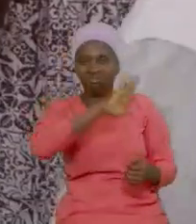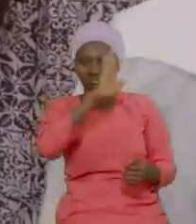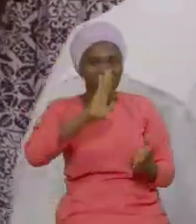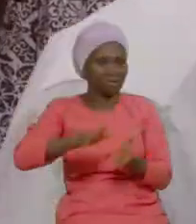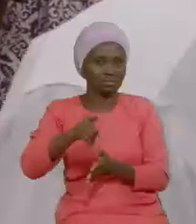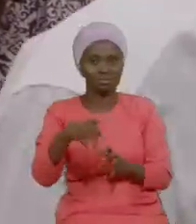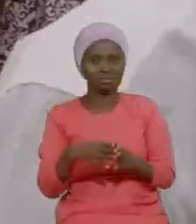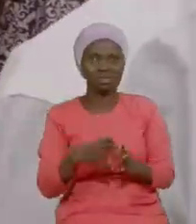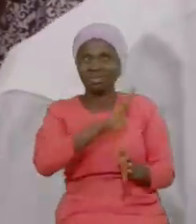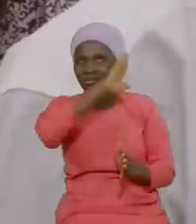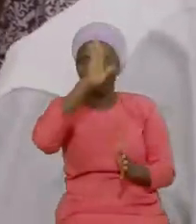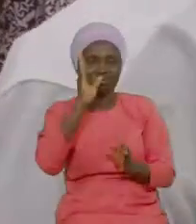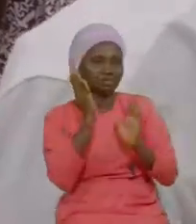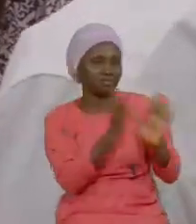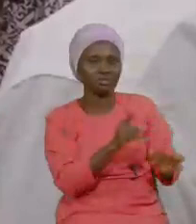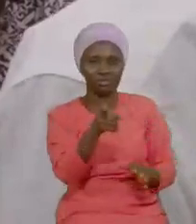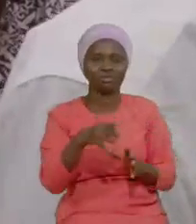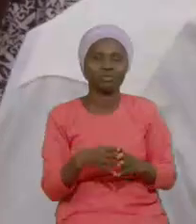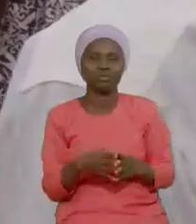will never forsake you.